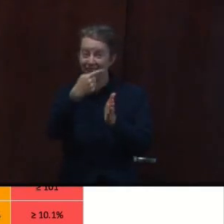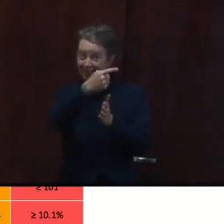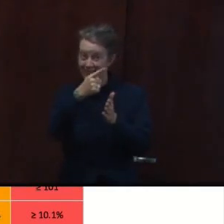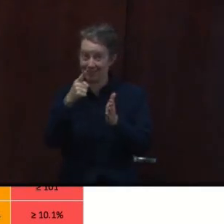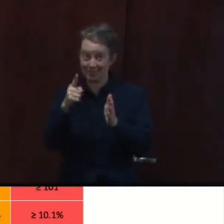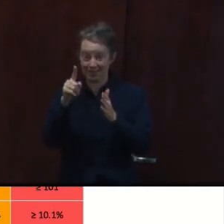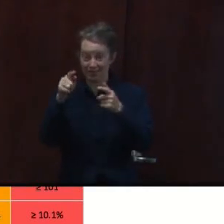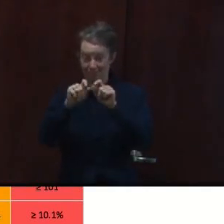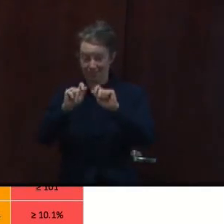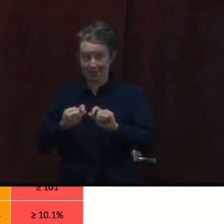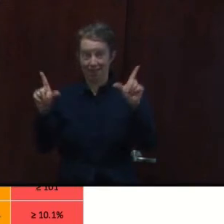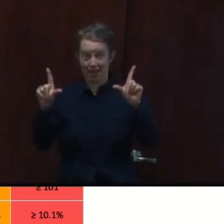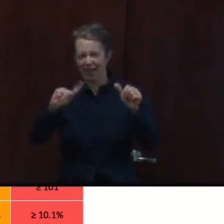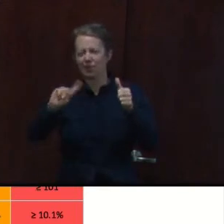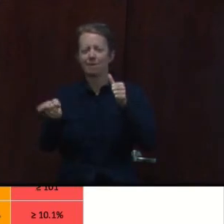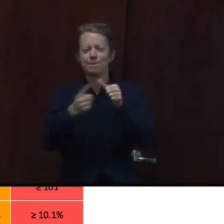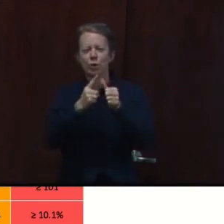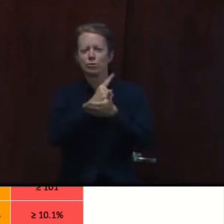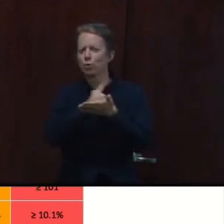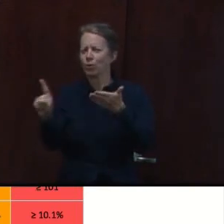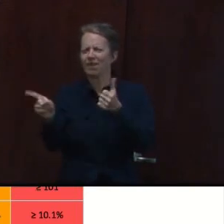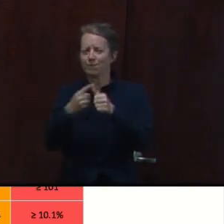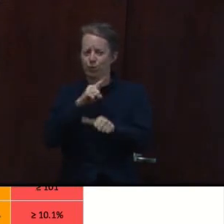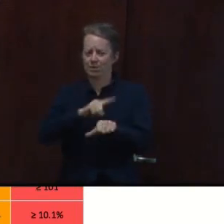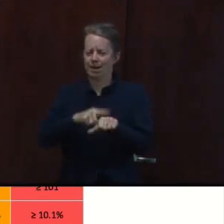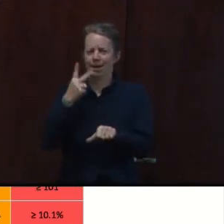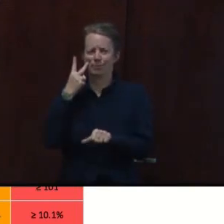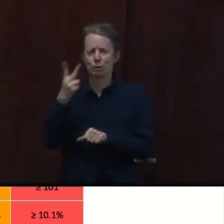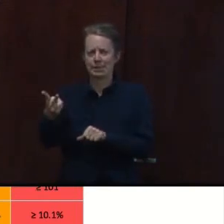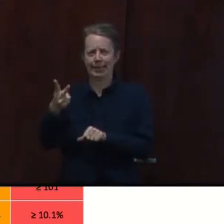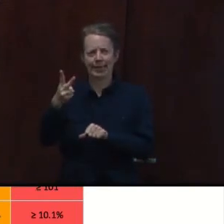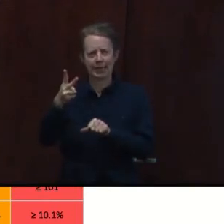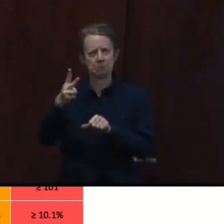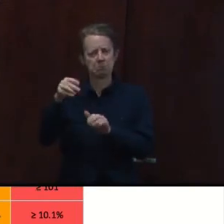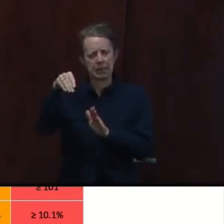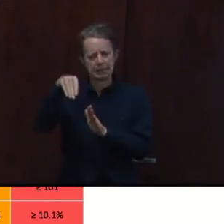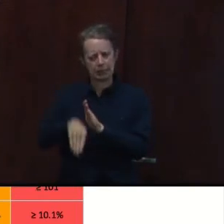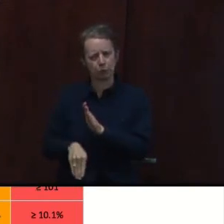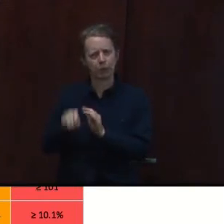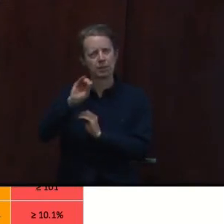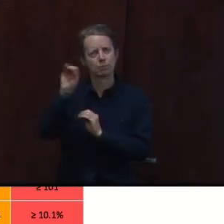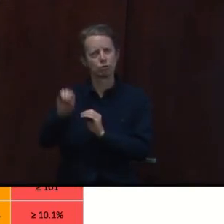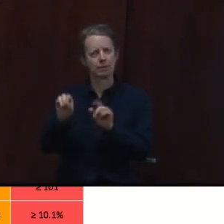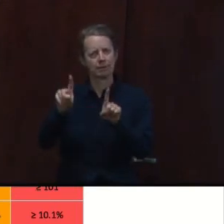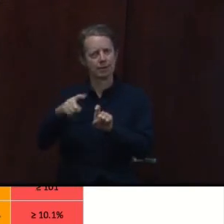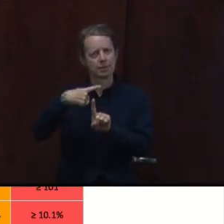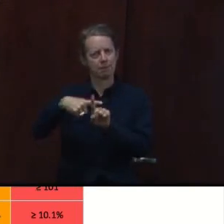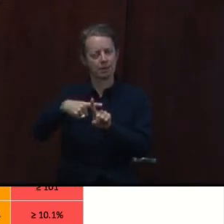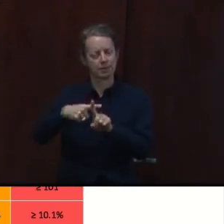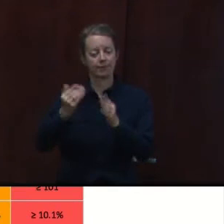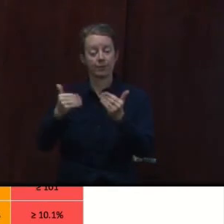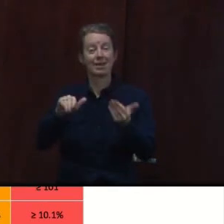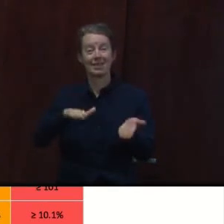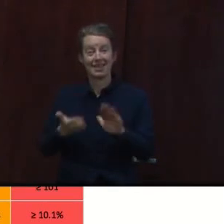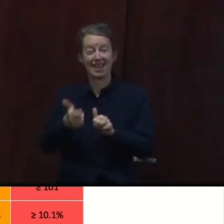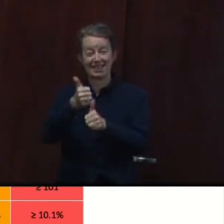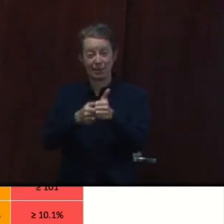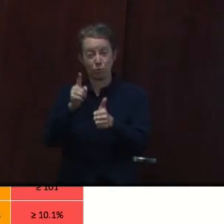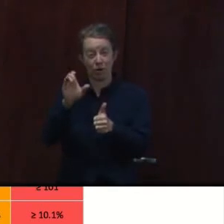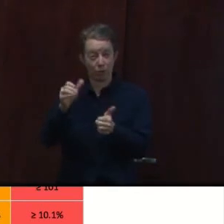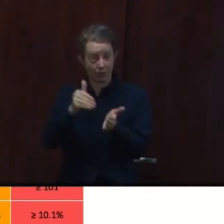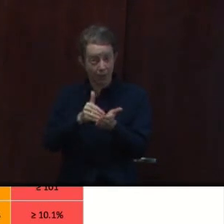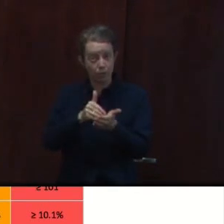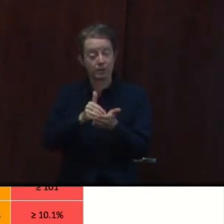where we are seeing that significant decrease in percent positivity. The deaths per 100,000 population per